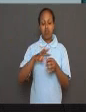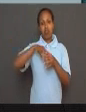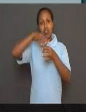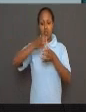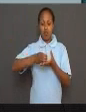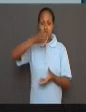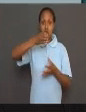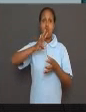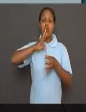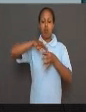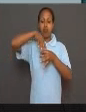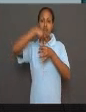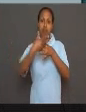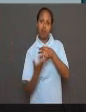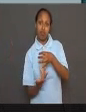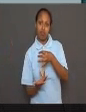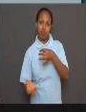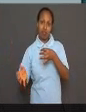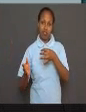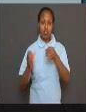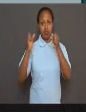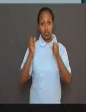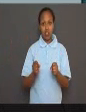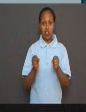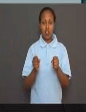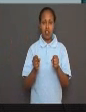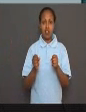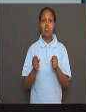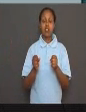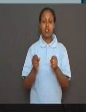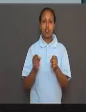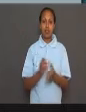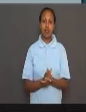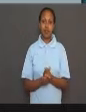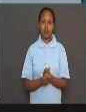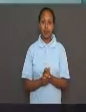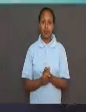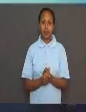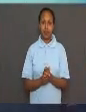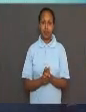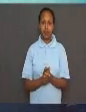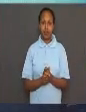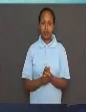overflow over the top of the glass.